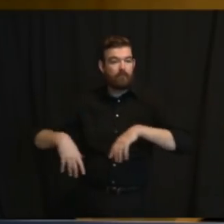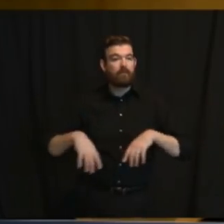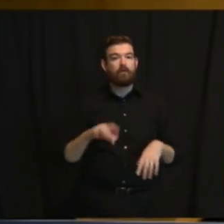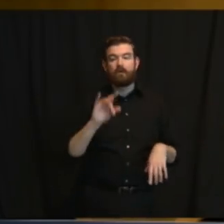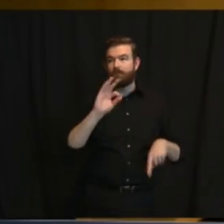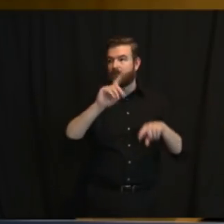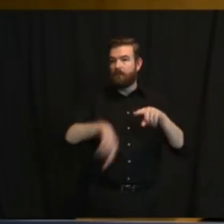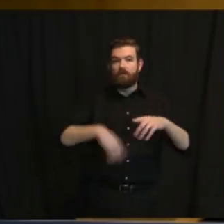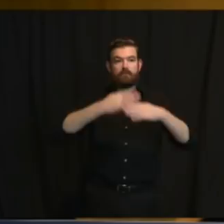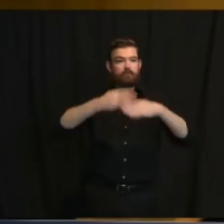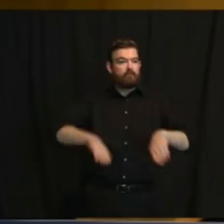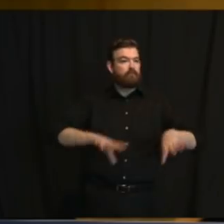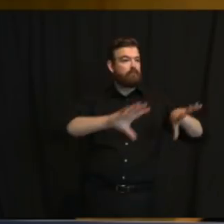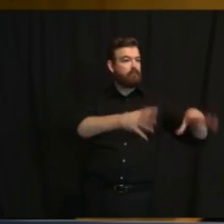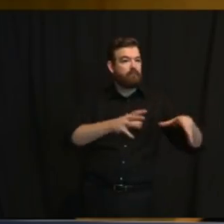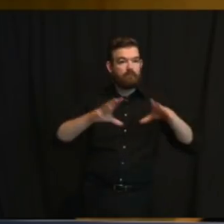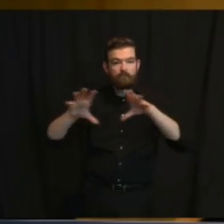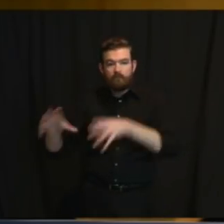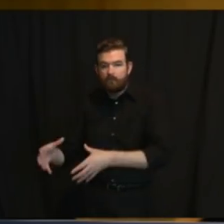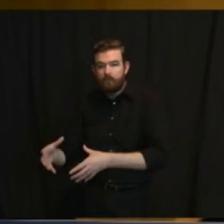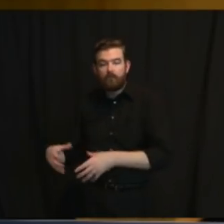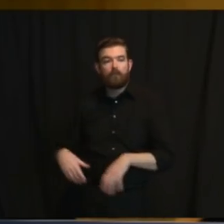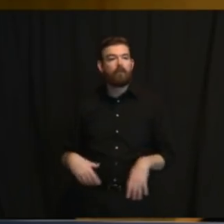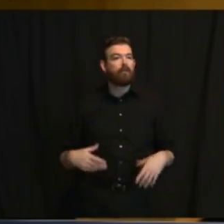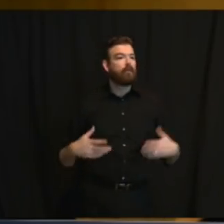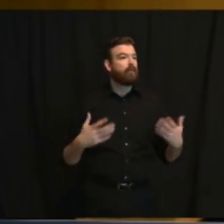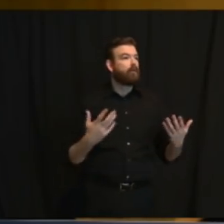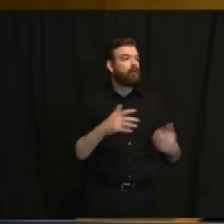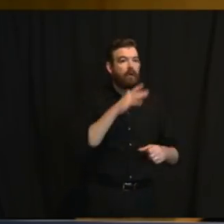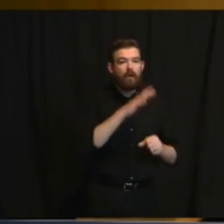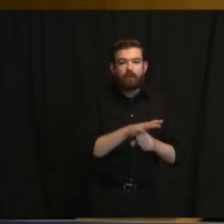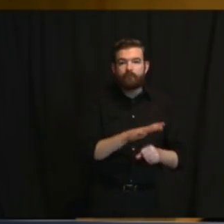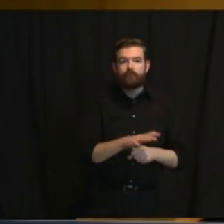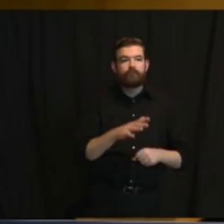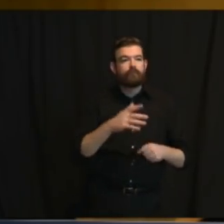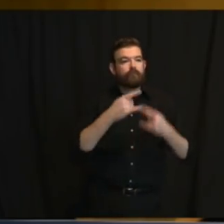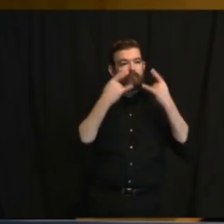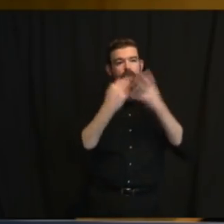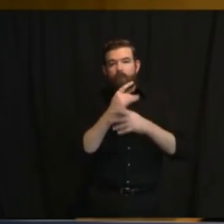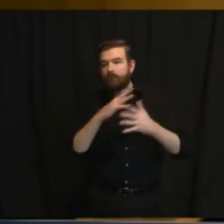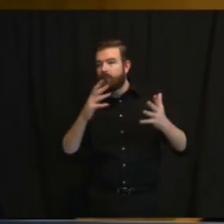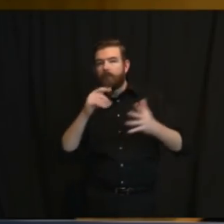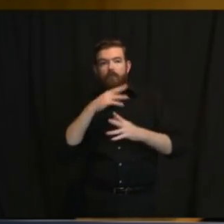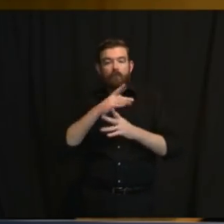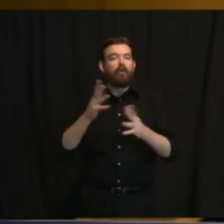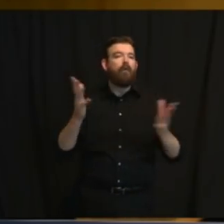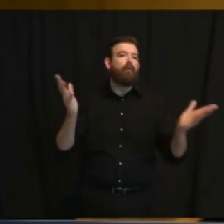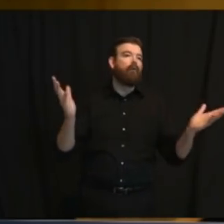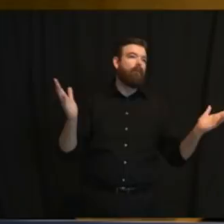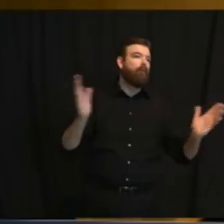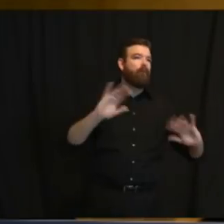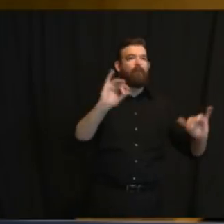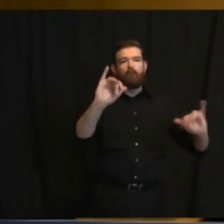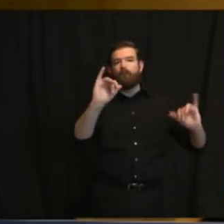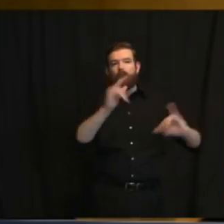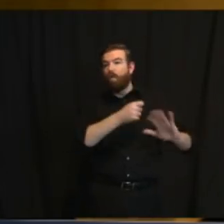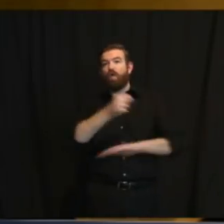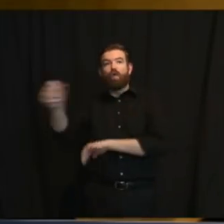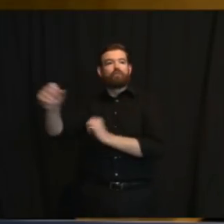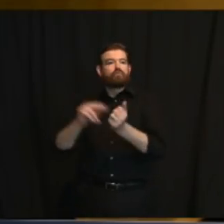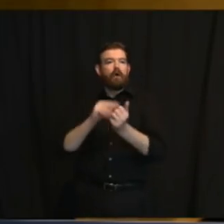do not have the staffing to take care of the patient, then the individual would have to be placed in one